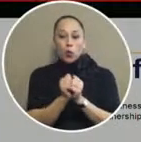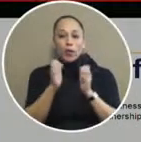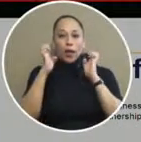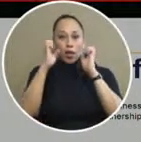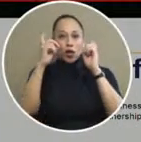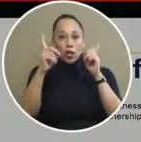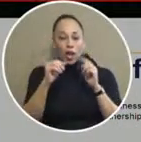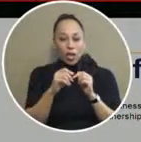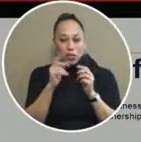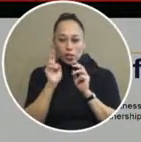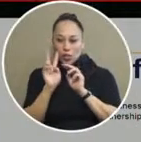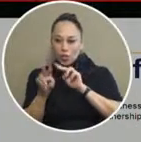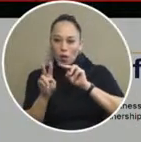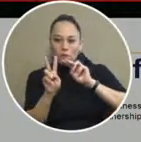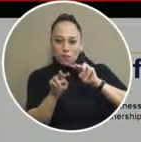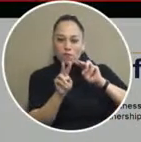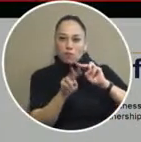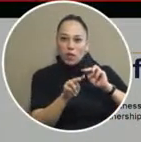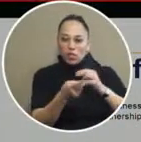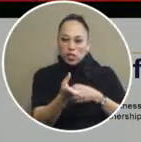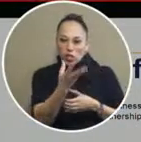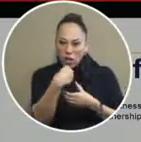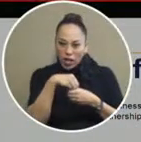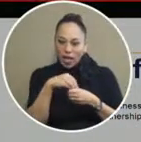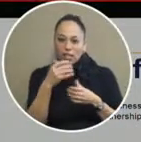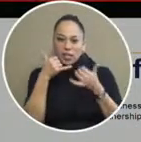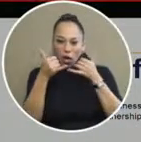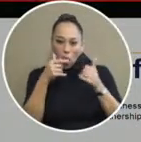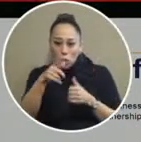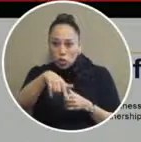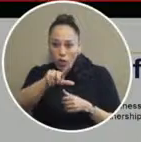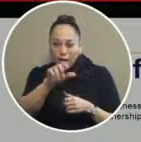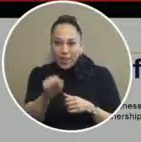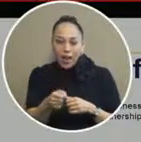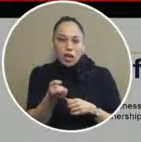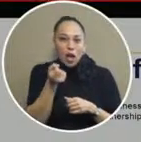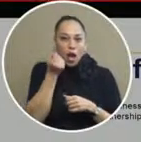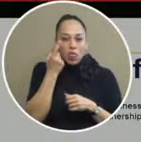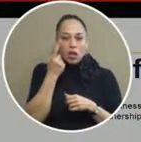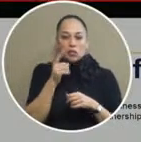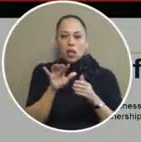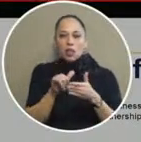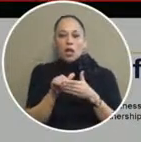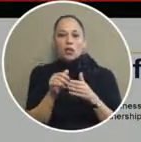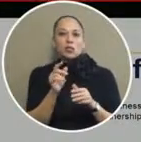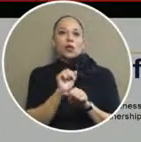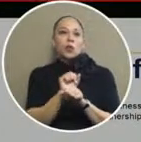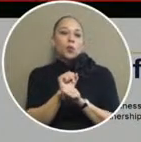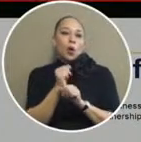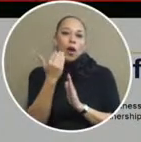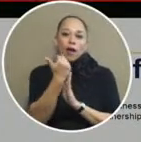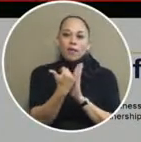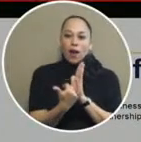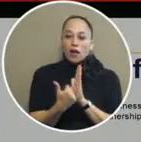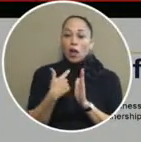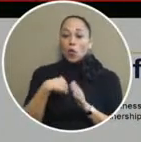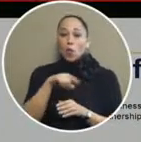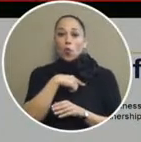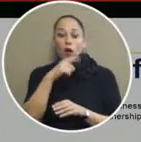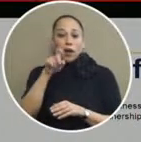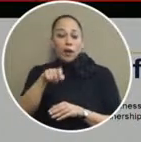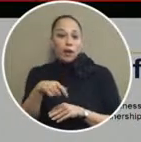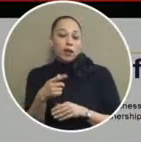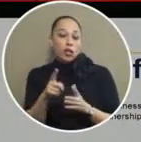educational site visits, engage on these calls to understand just the various WorkSafe guidelines that were going to be needed